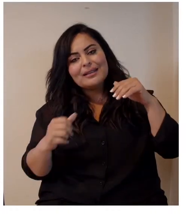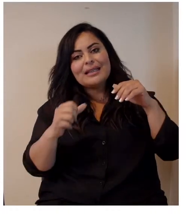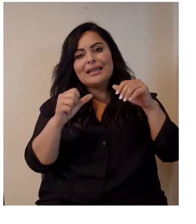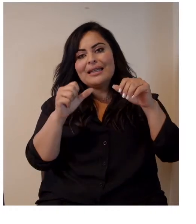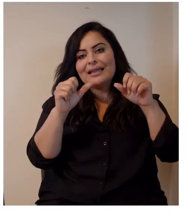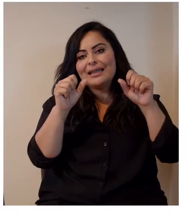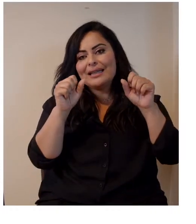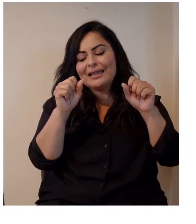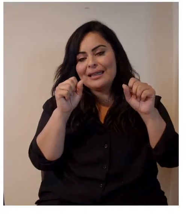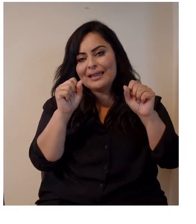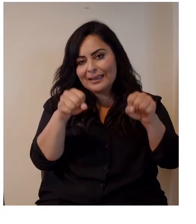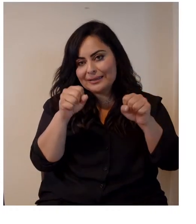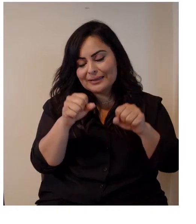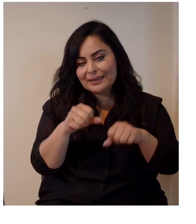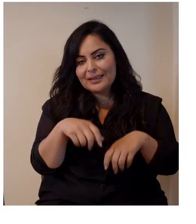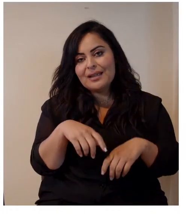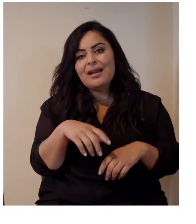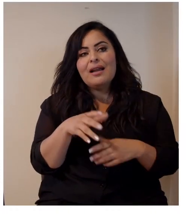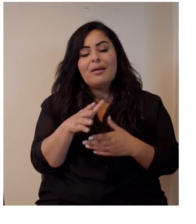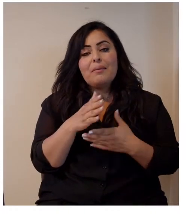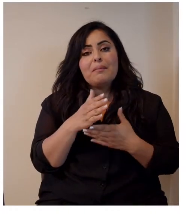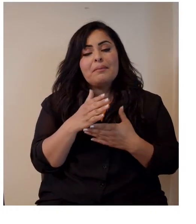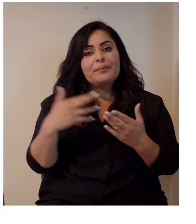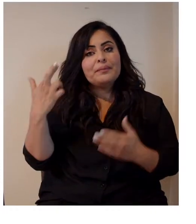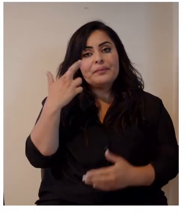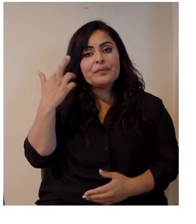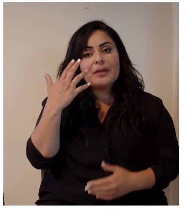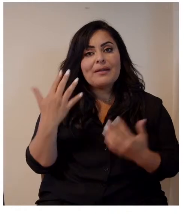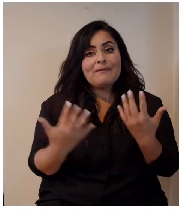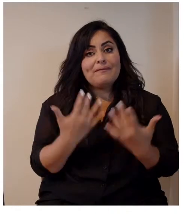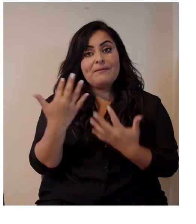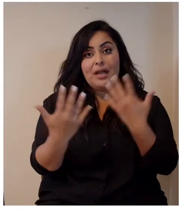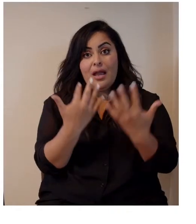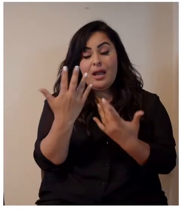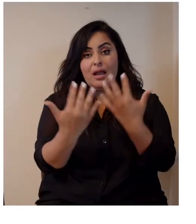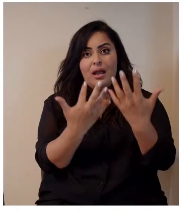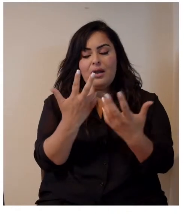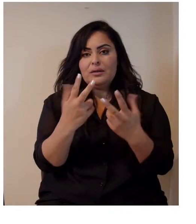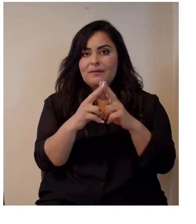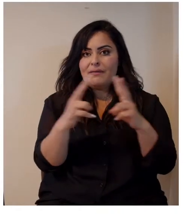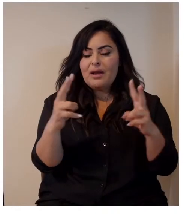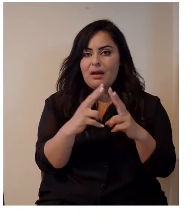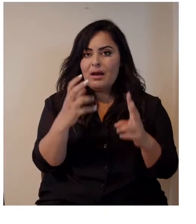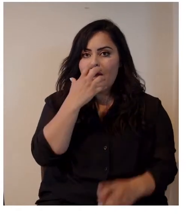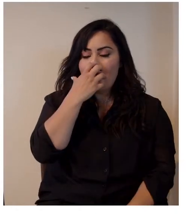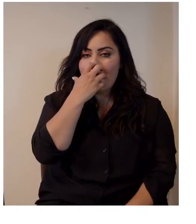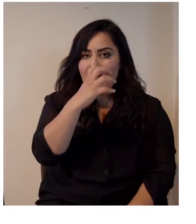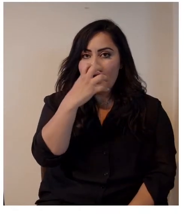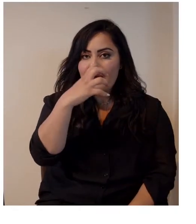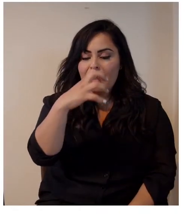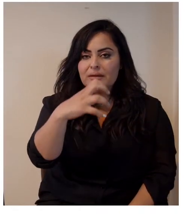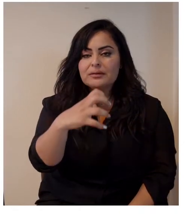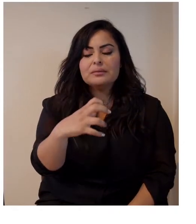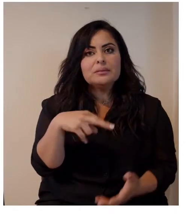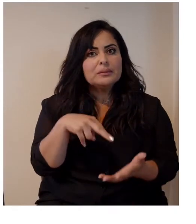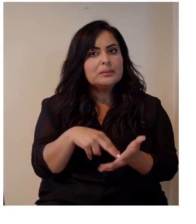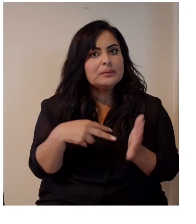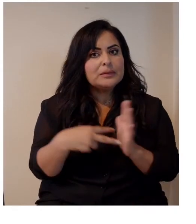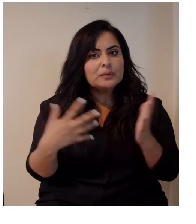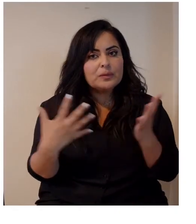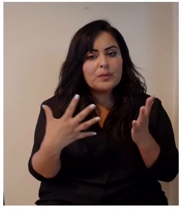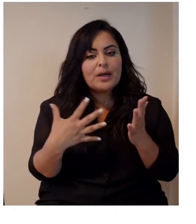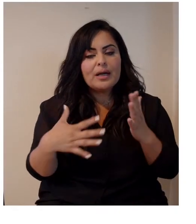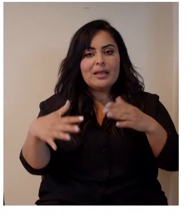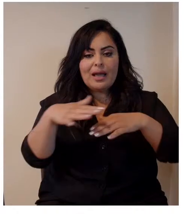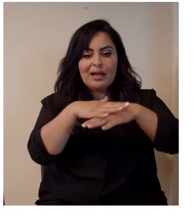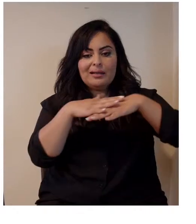yes. Part of it is the fire burned extremely hot. What it does is it basically turns that